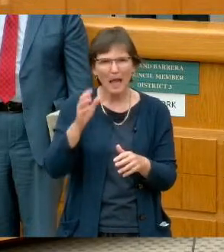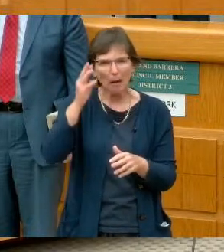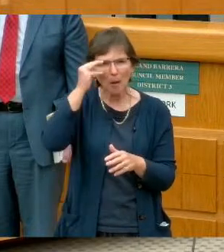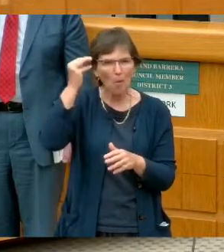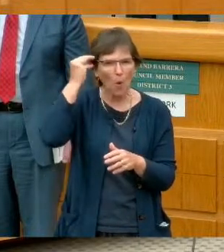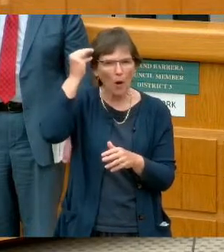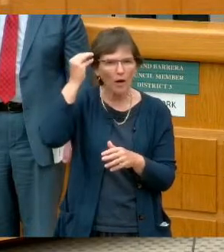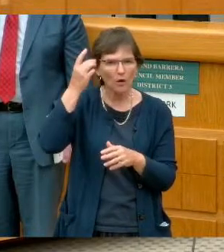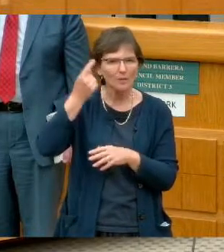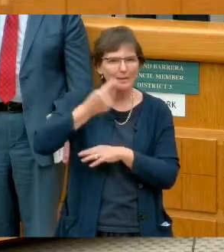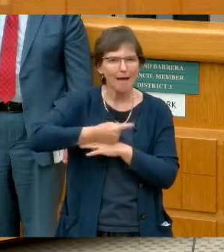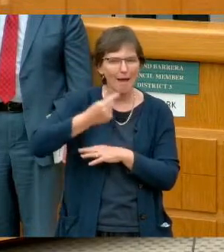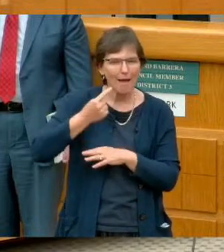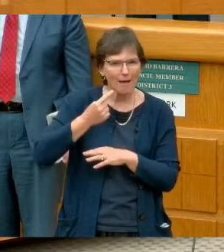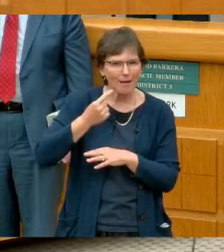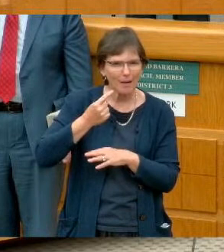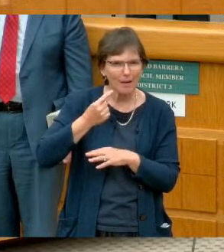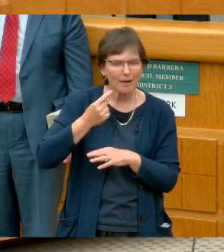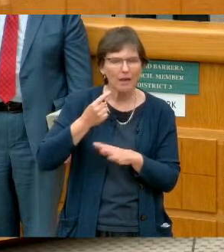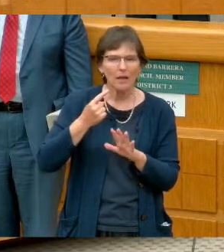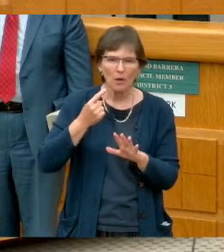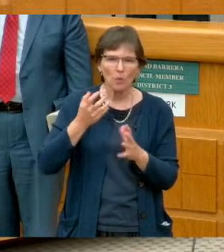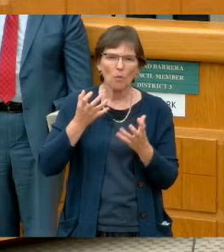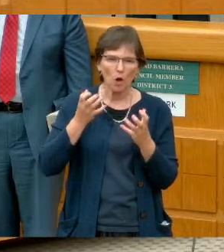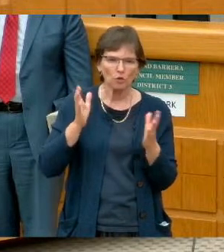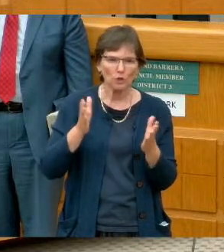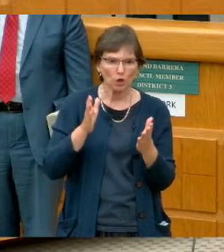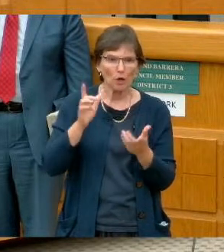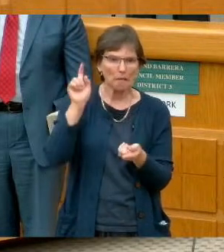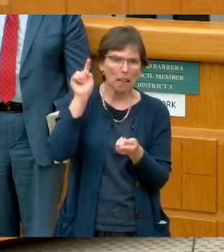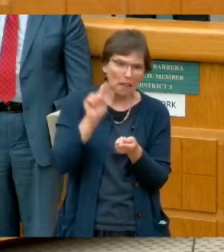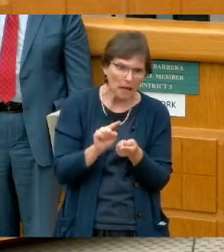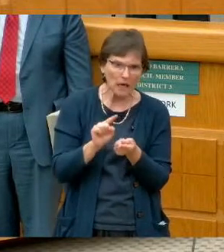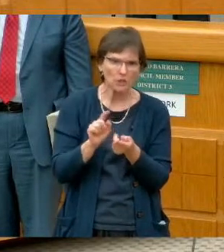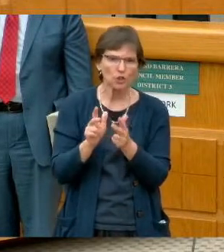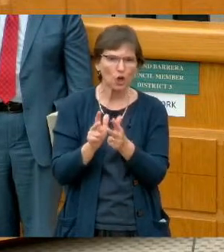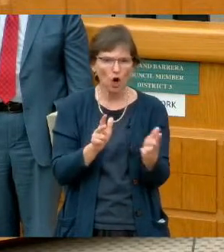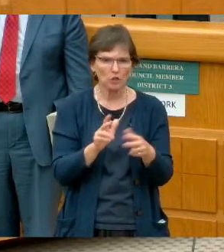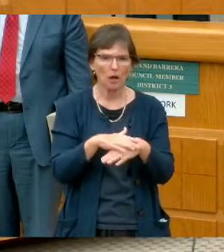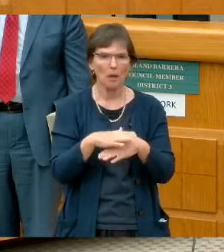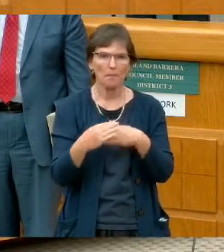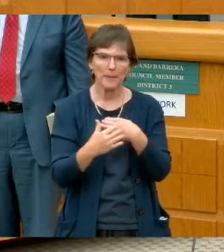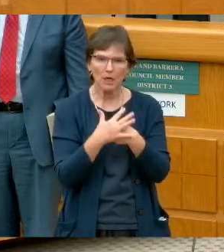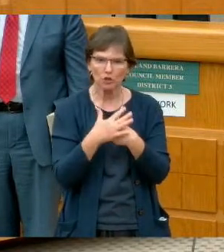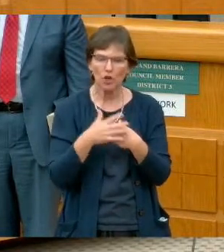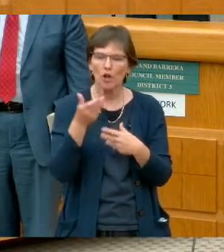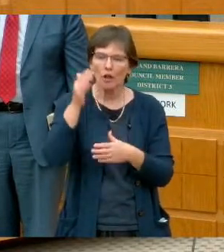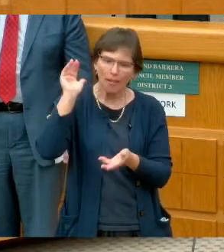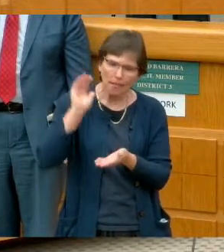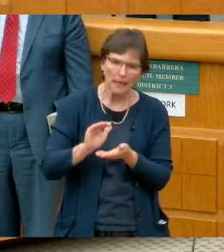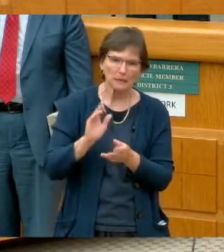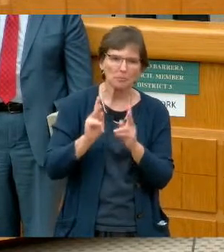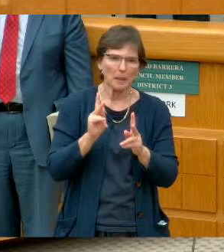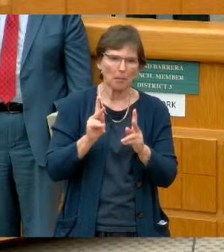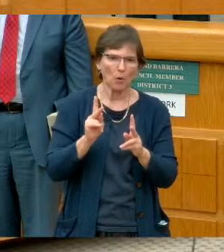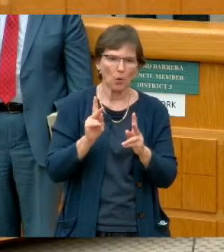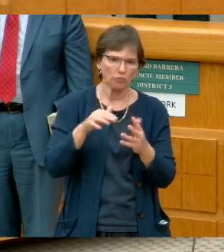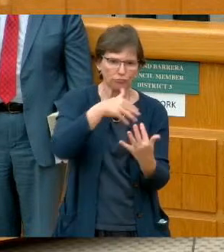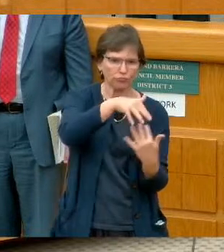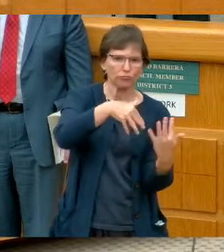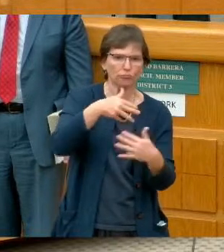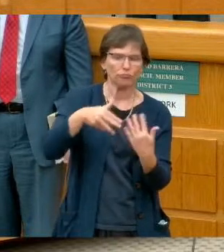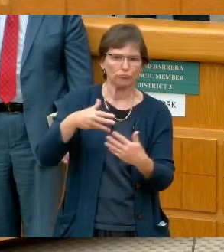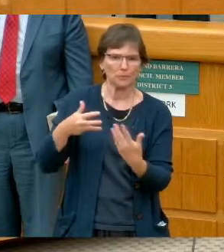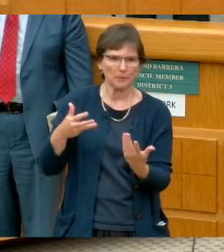in a certain time interval when we can have 4,000 cars. And so we think that the data